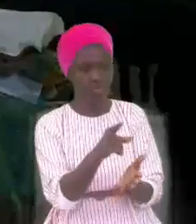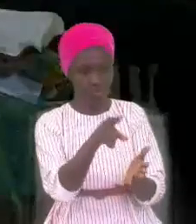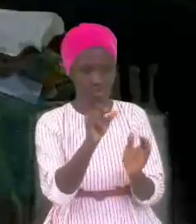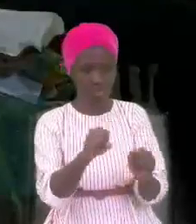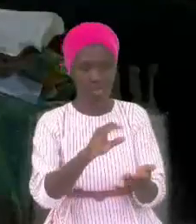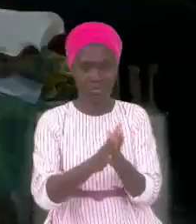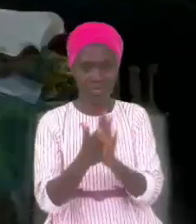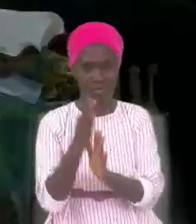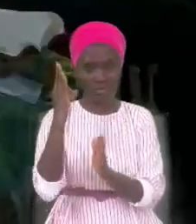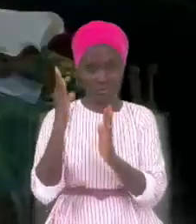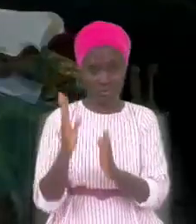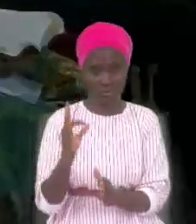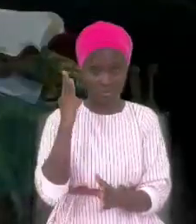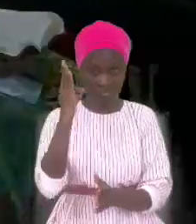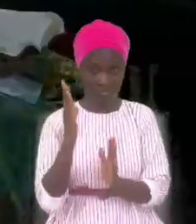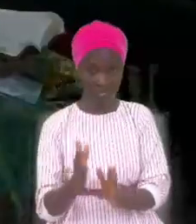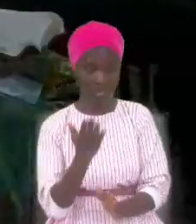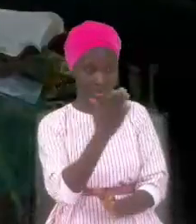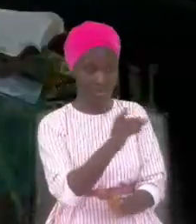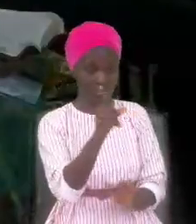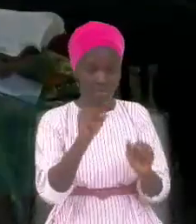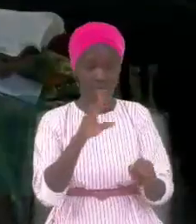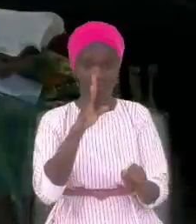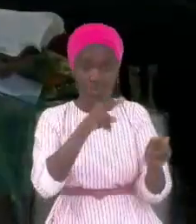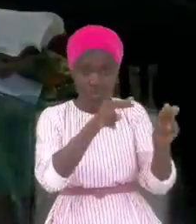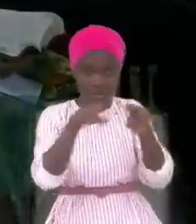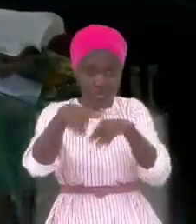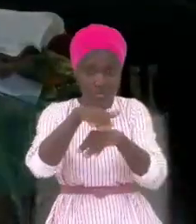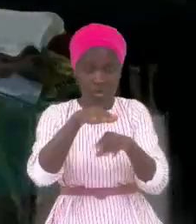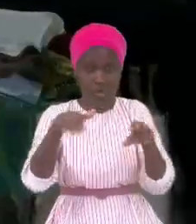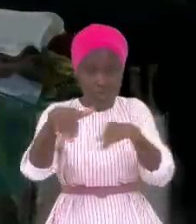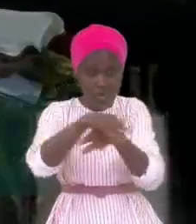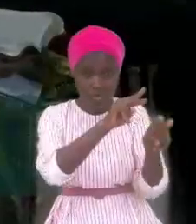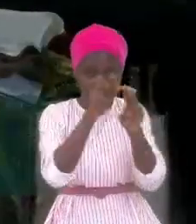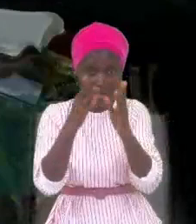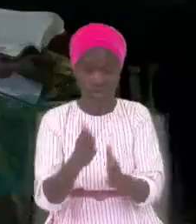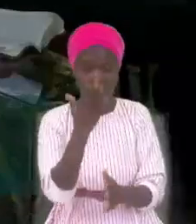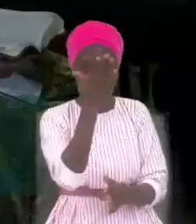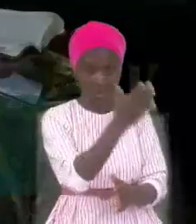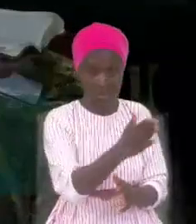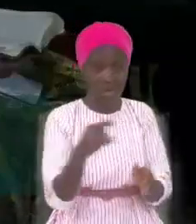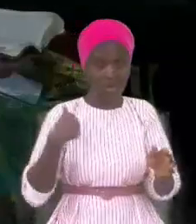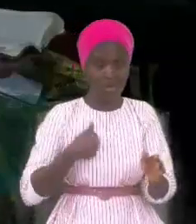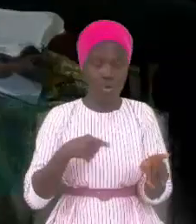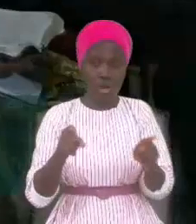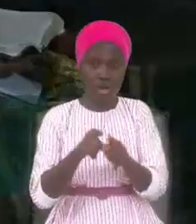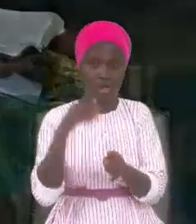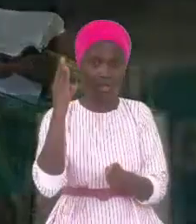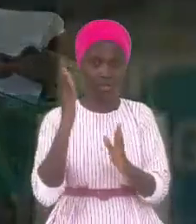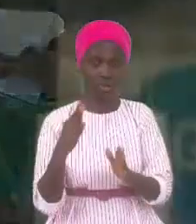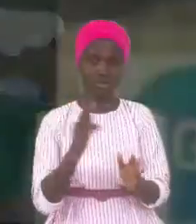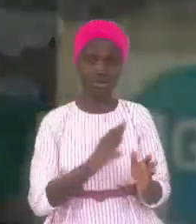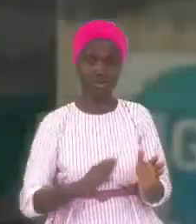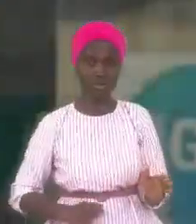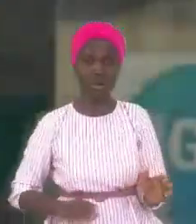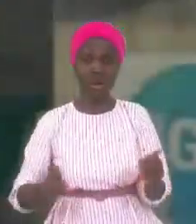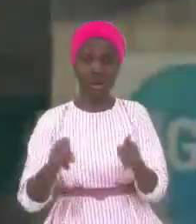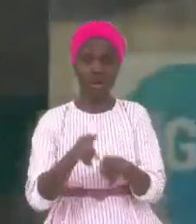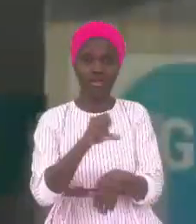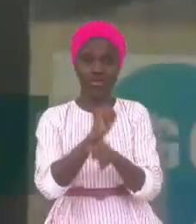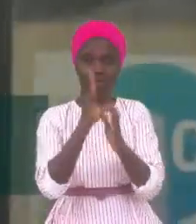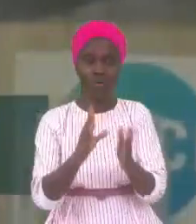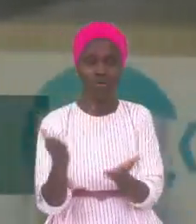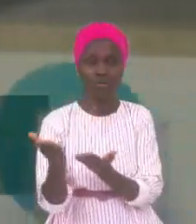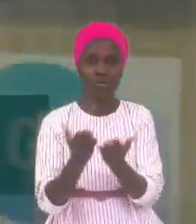But actually, we are the ministers of Christ and stewards of the mysteries of God. Look at